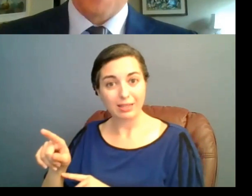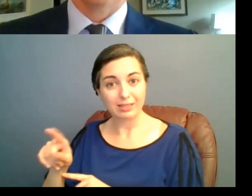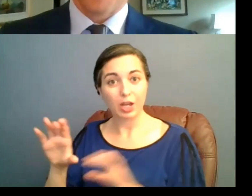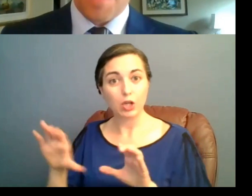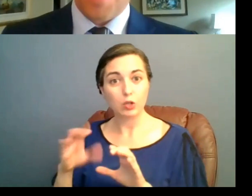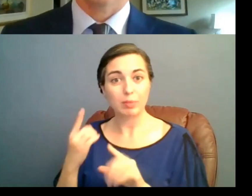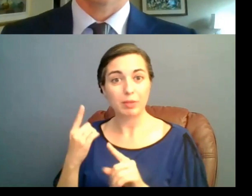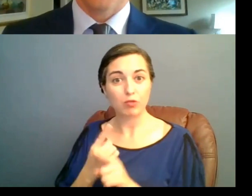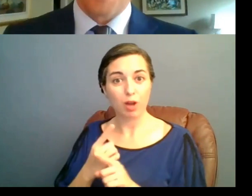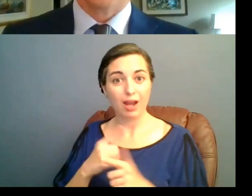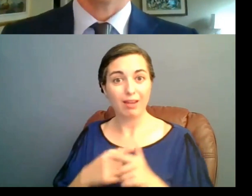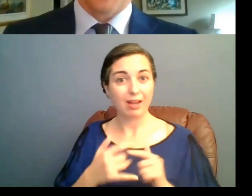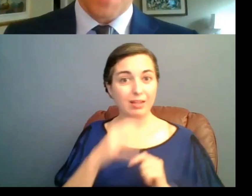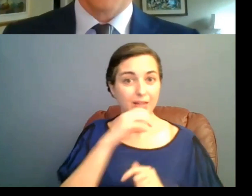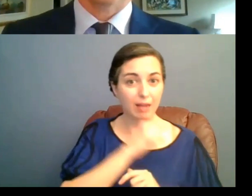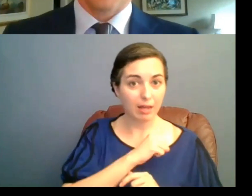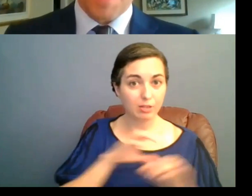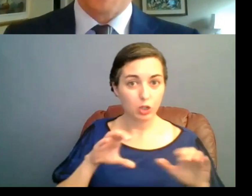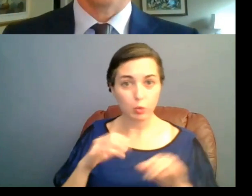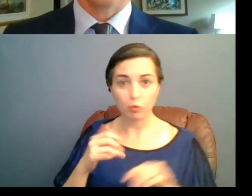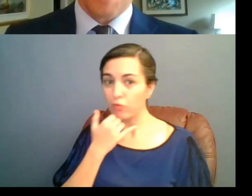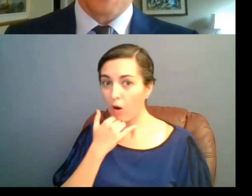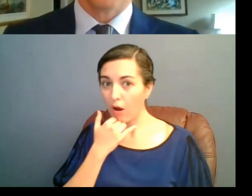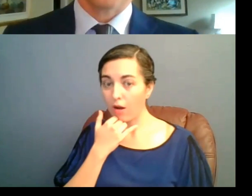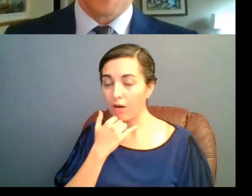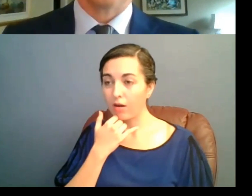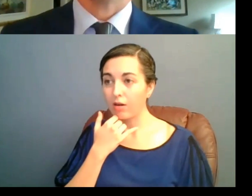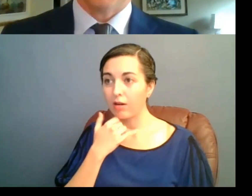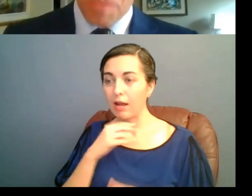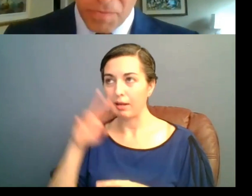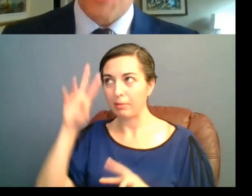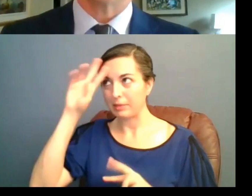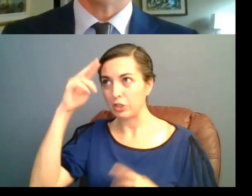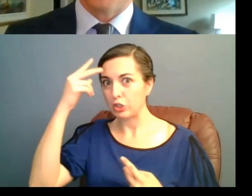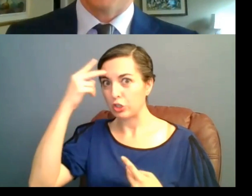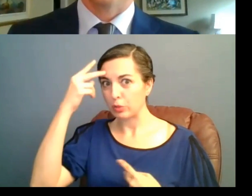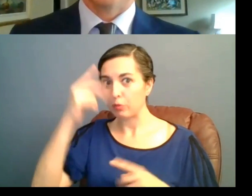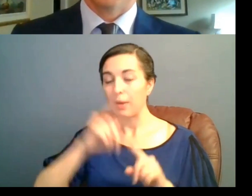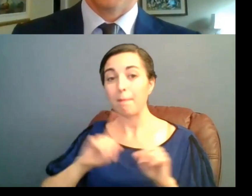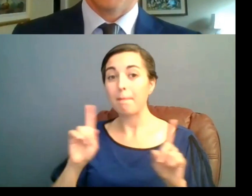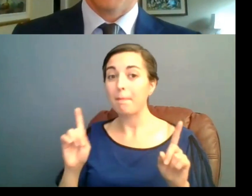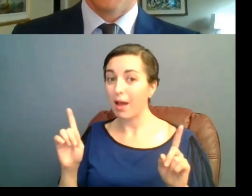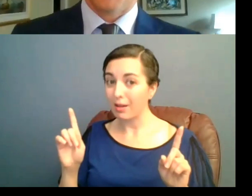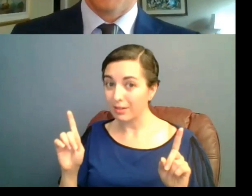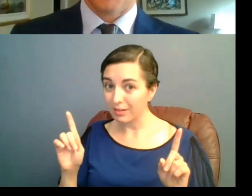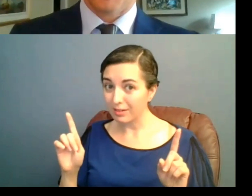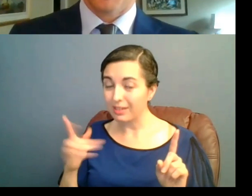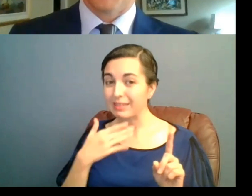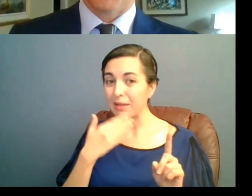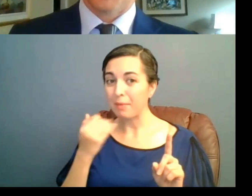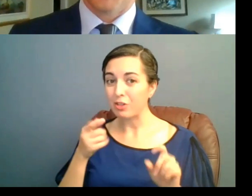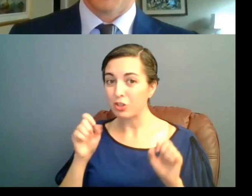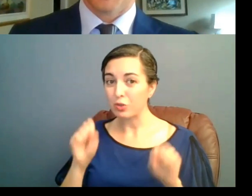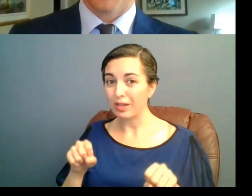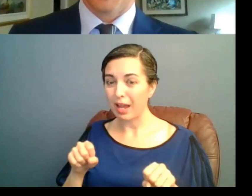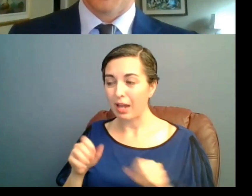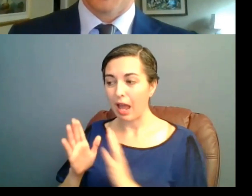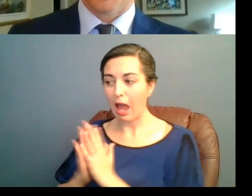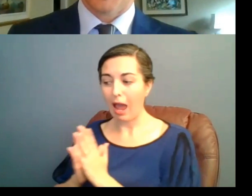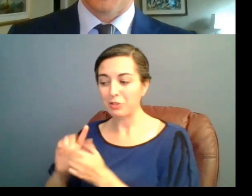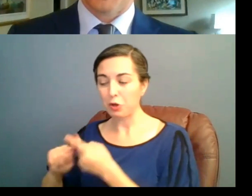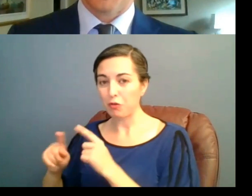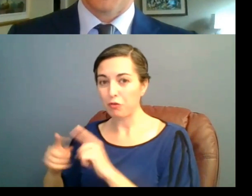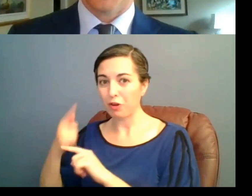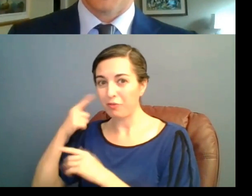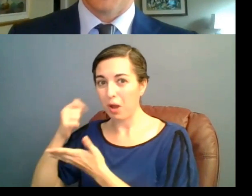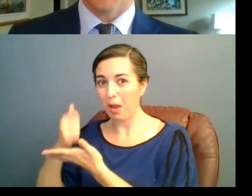right than guess and do it wrong and misinterpret. But as best as you can, ask a friend for help before you